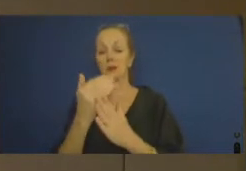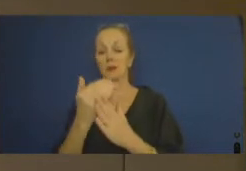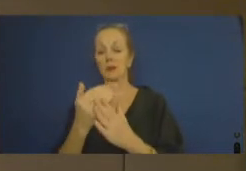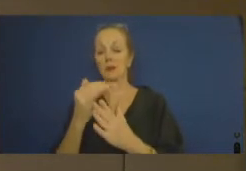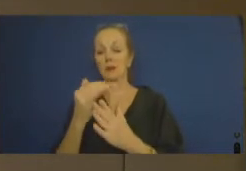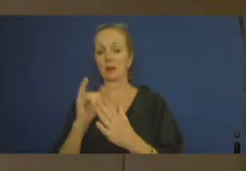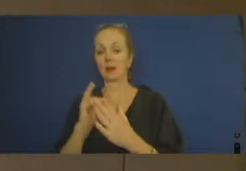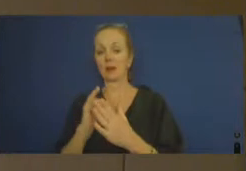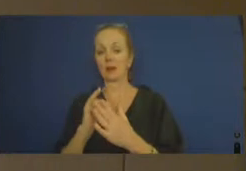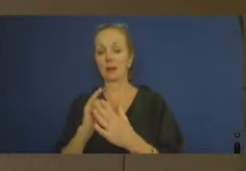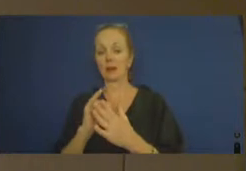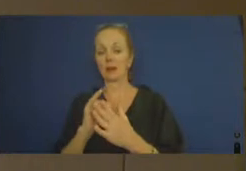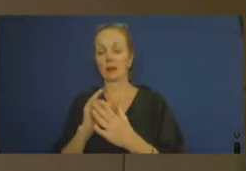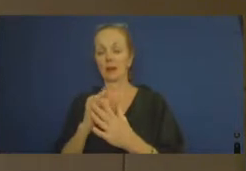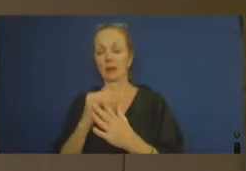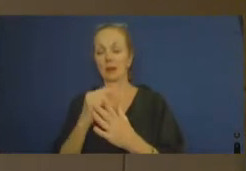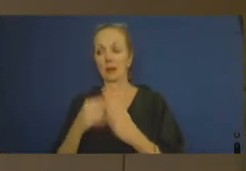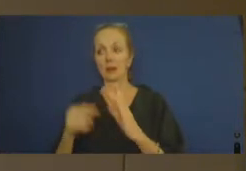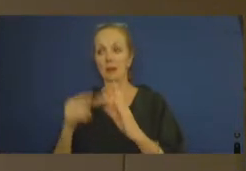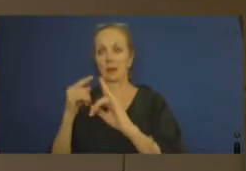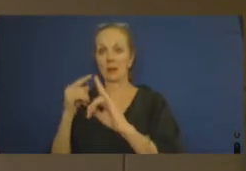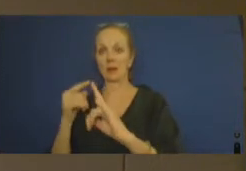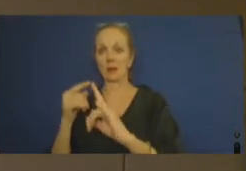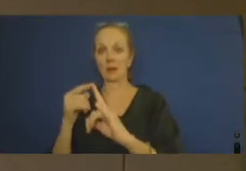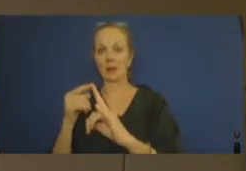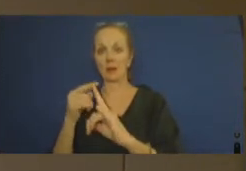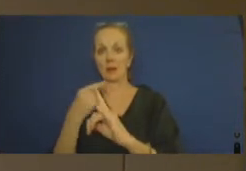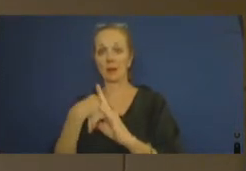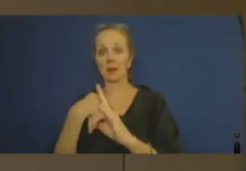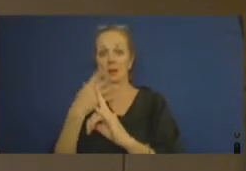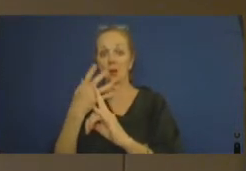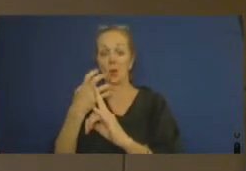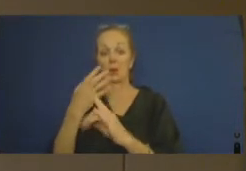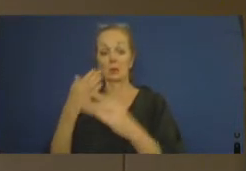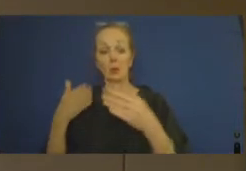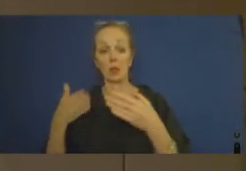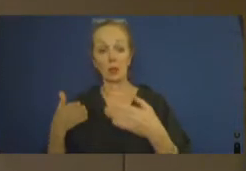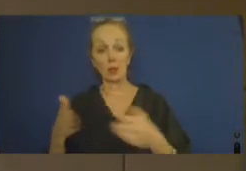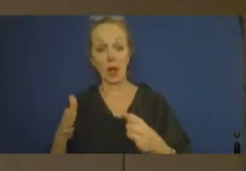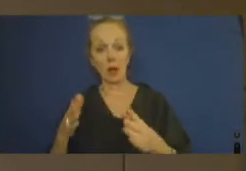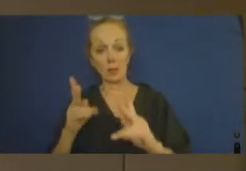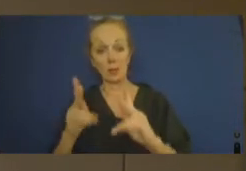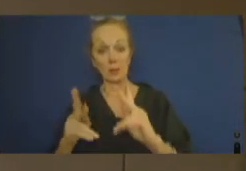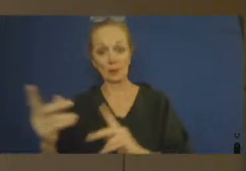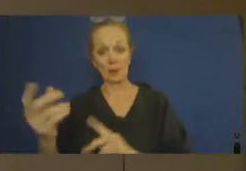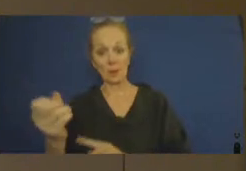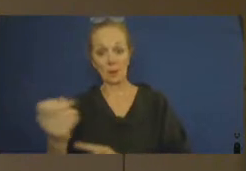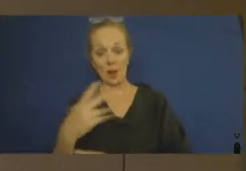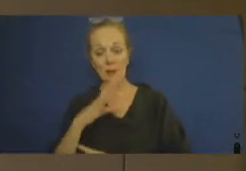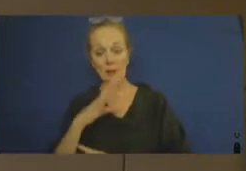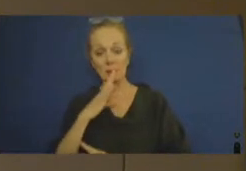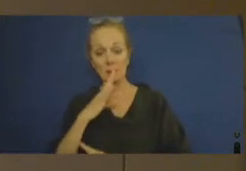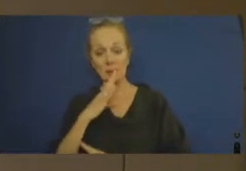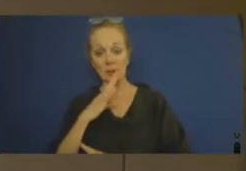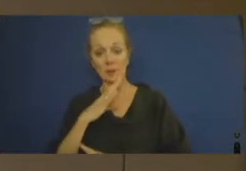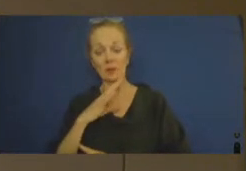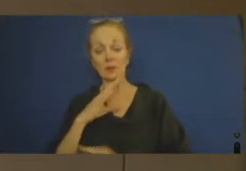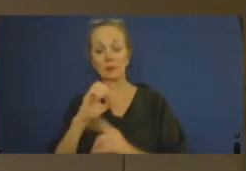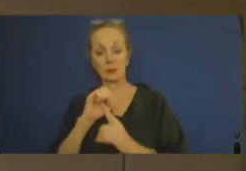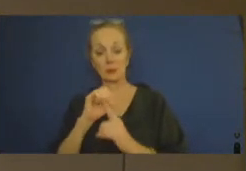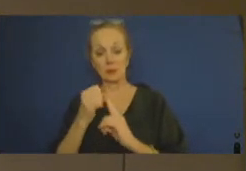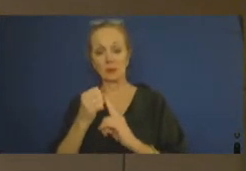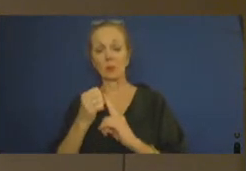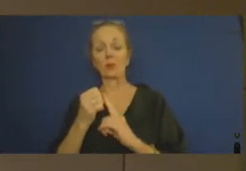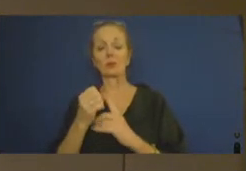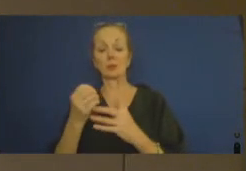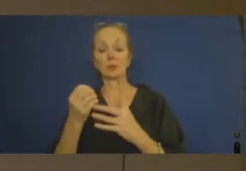of where you're headed if you wanted to allow folks to come back and speak on the matter, mm-hmm. particularly if you don't